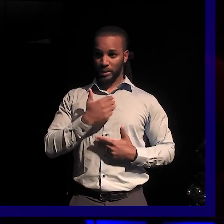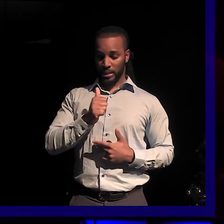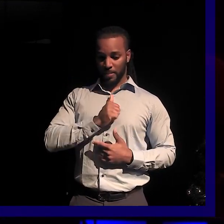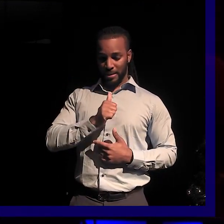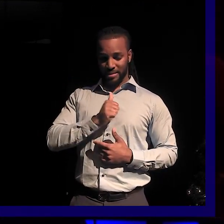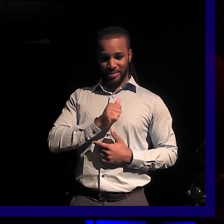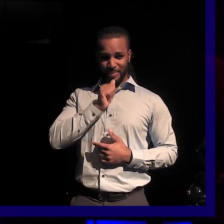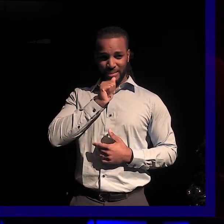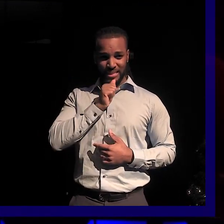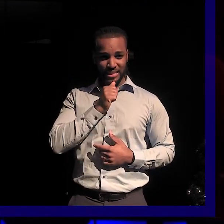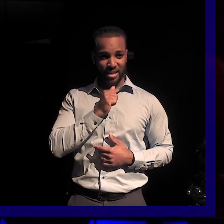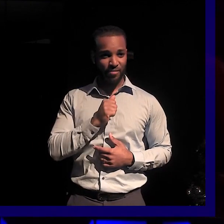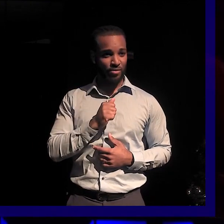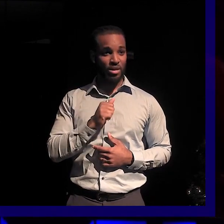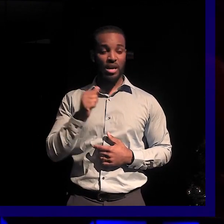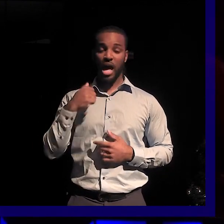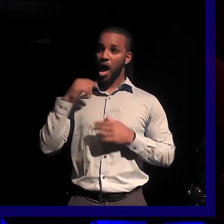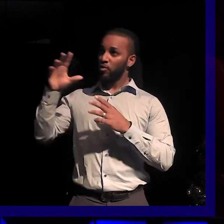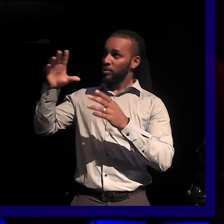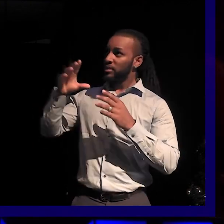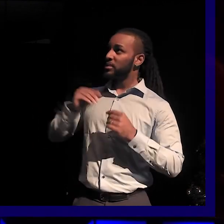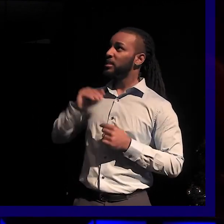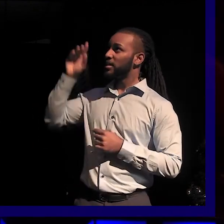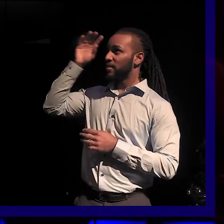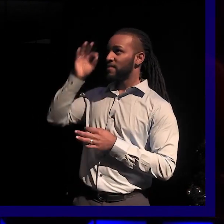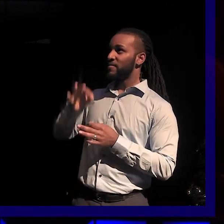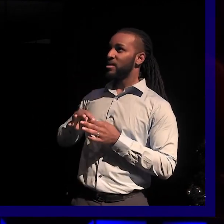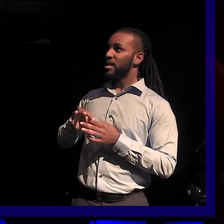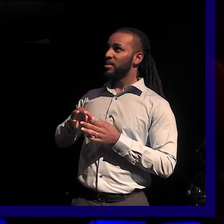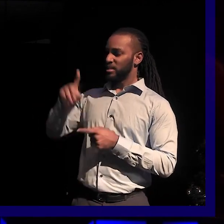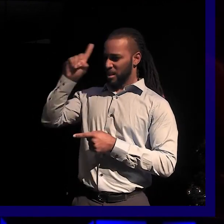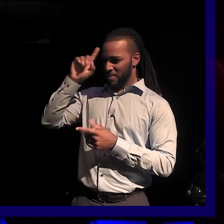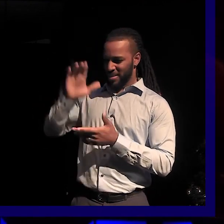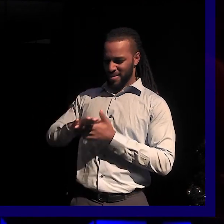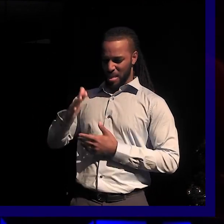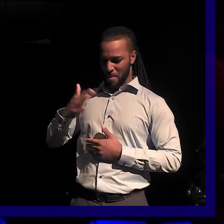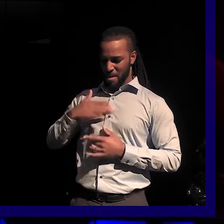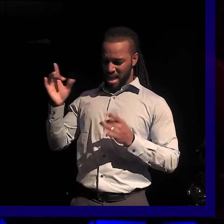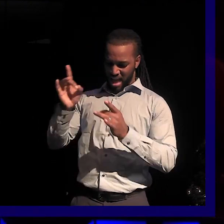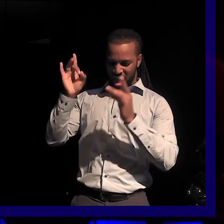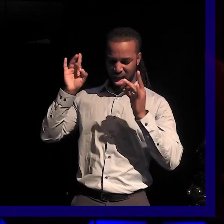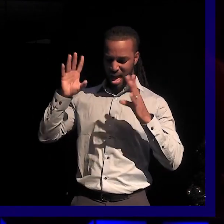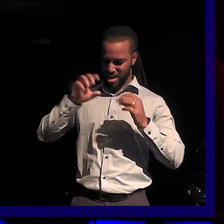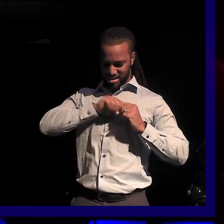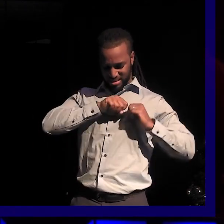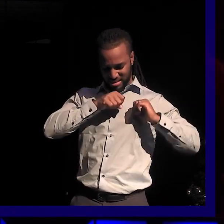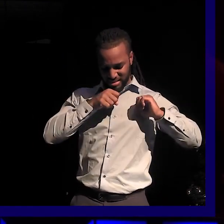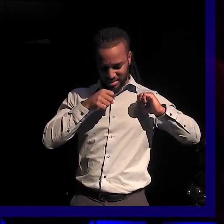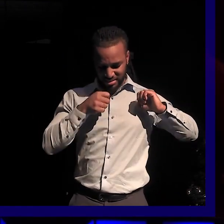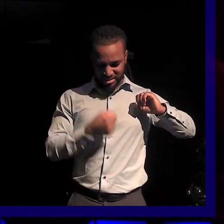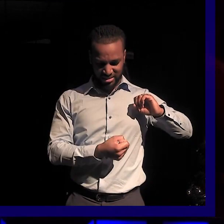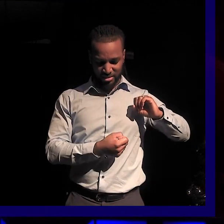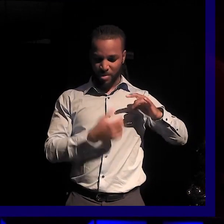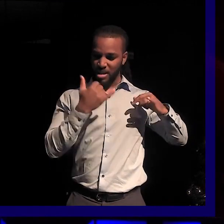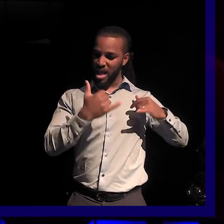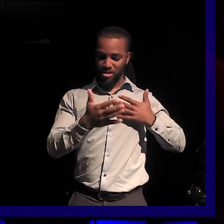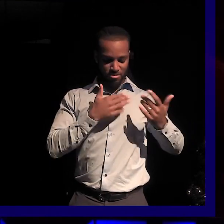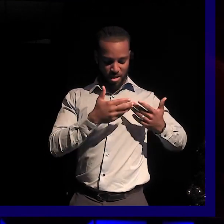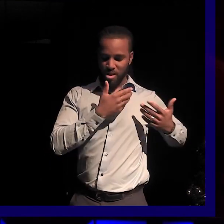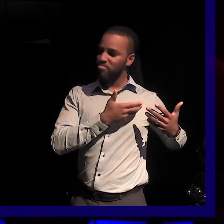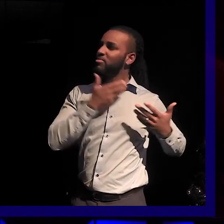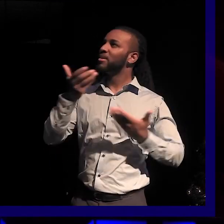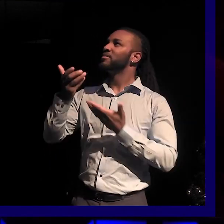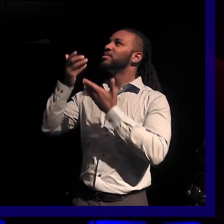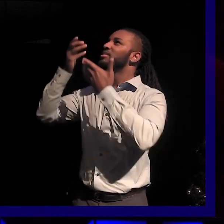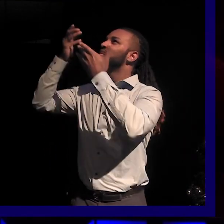suffering because I'd received the faith to believe that my anguish over my situation is firmly in God's hands, and